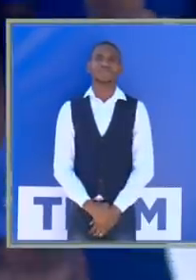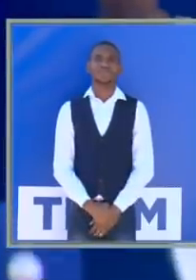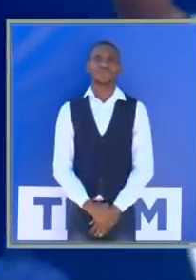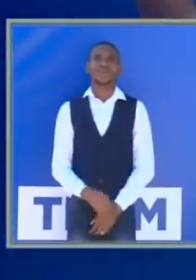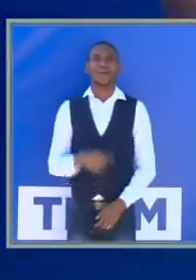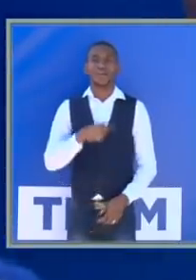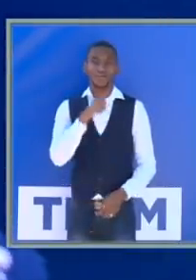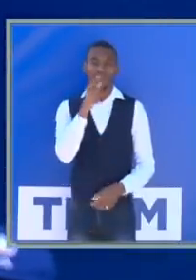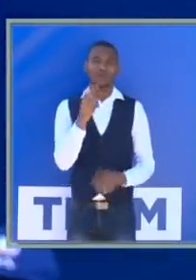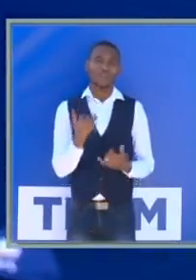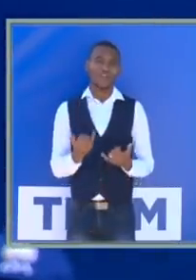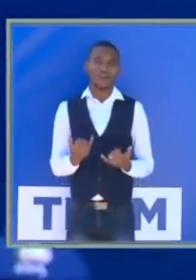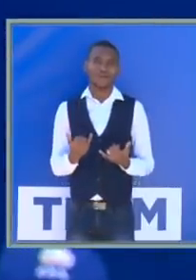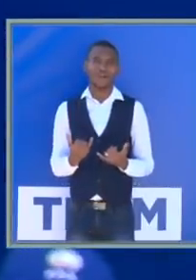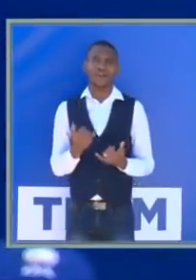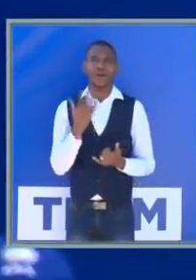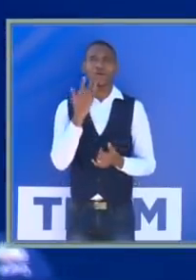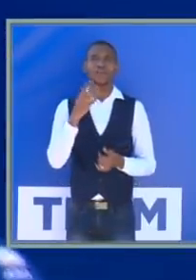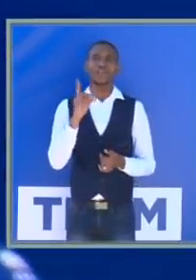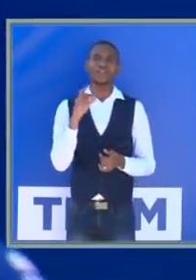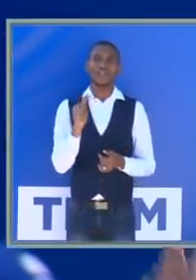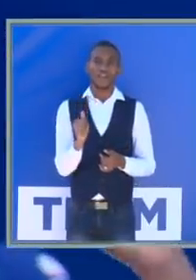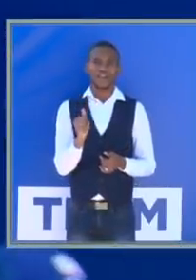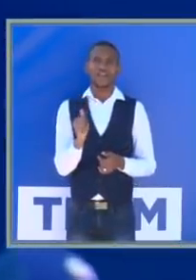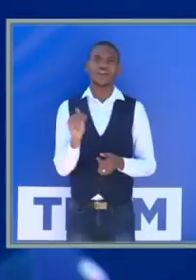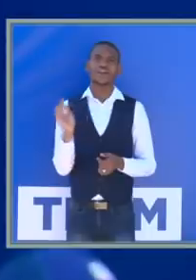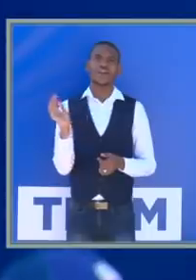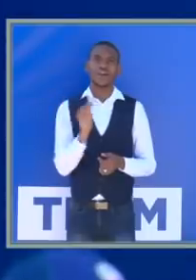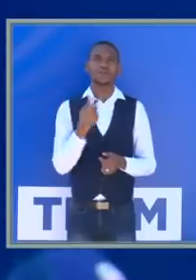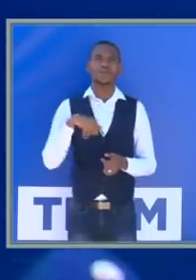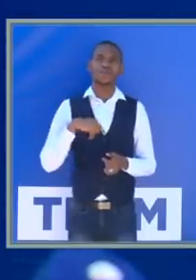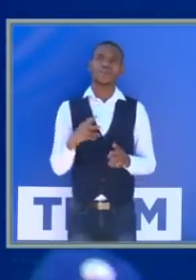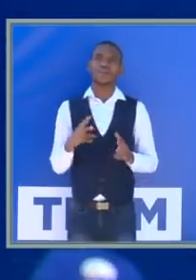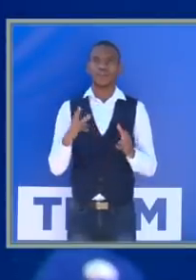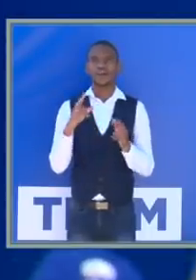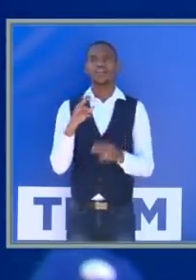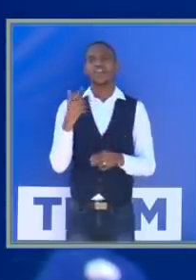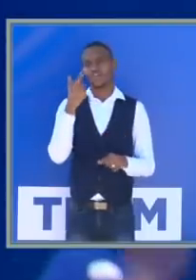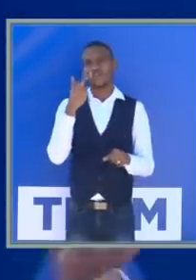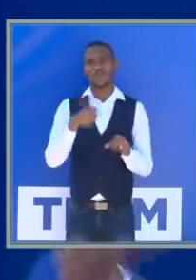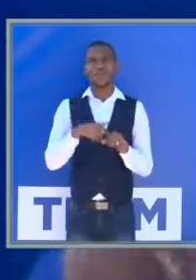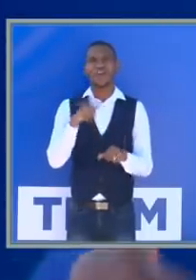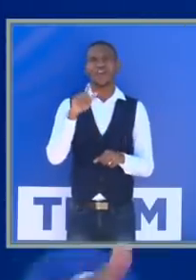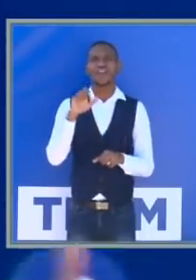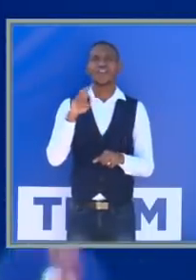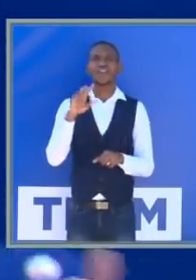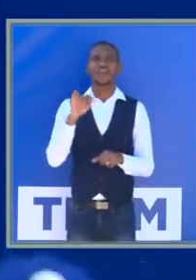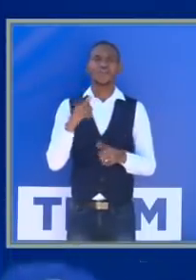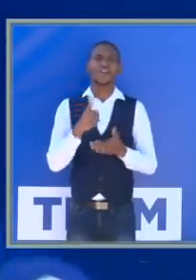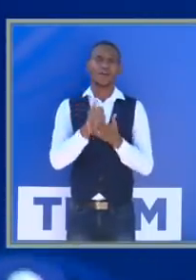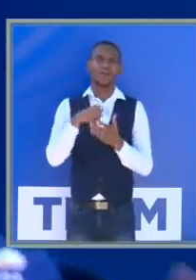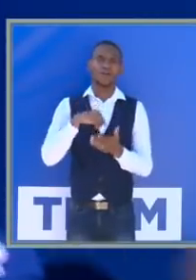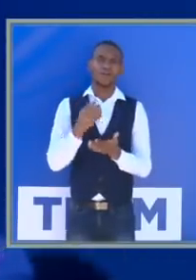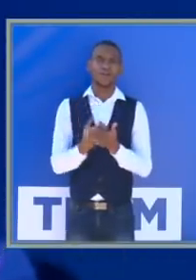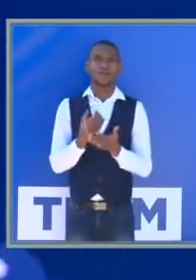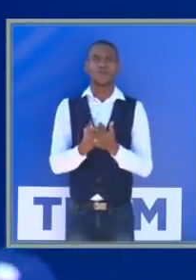I'm telling you now, when the DA comes in, we're going to cut the fuel levy so that we can help our economy and